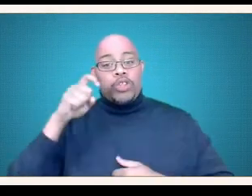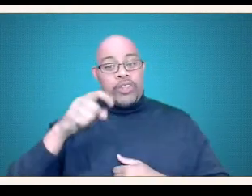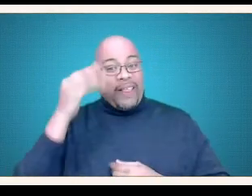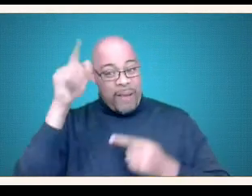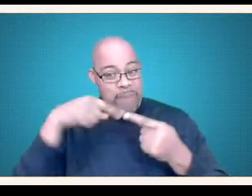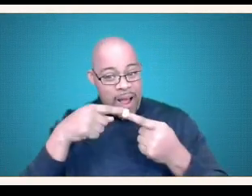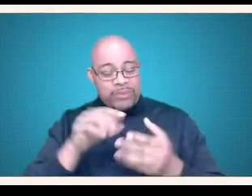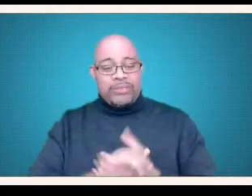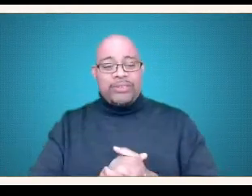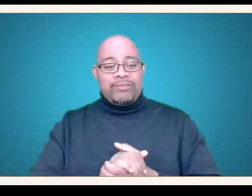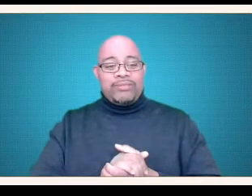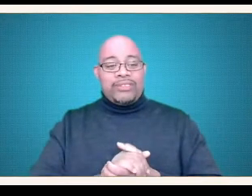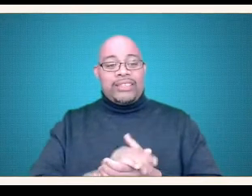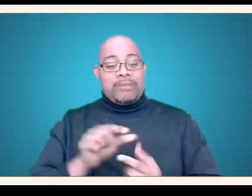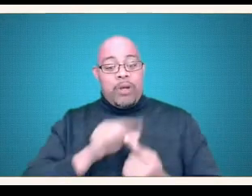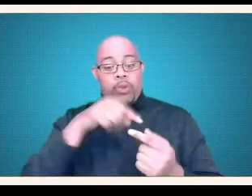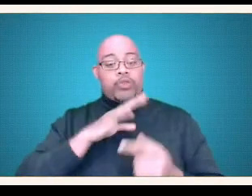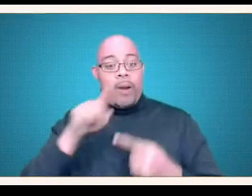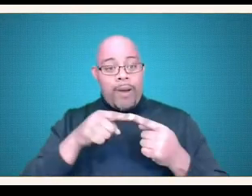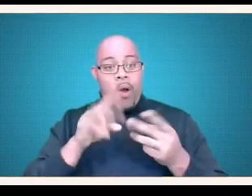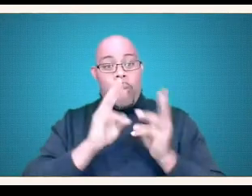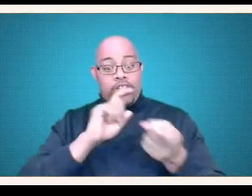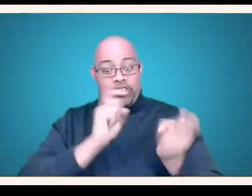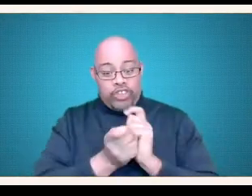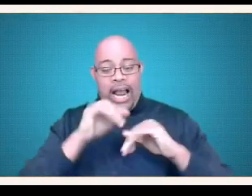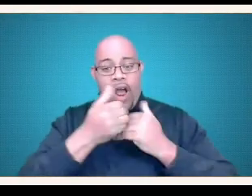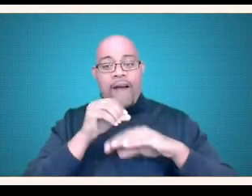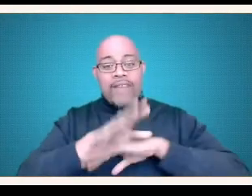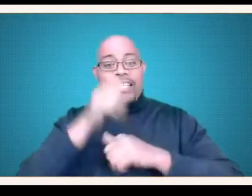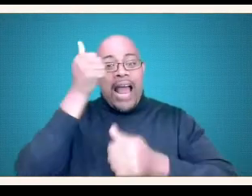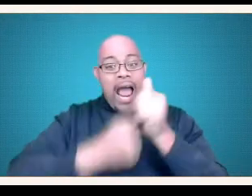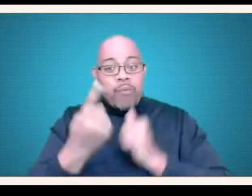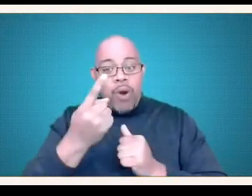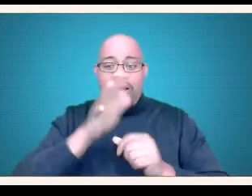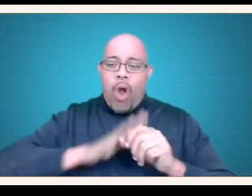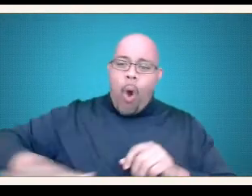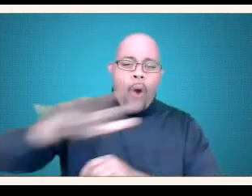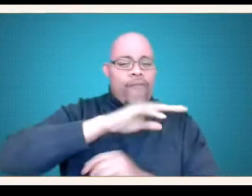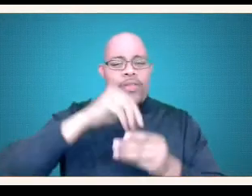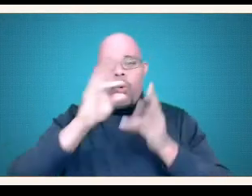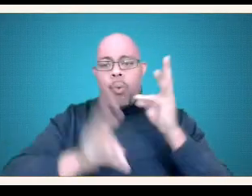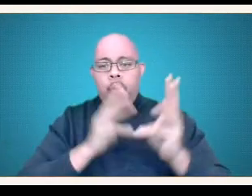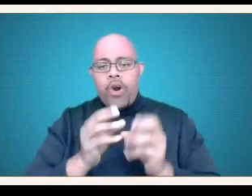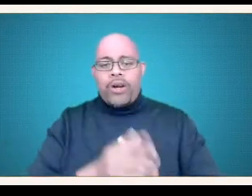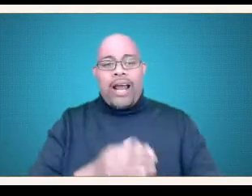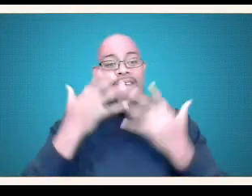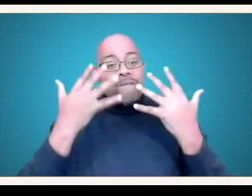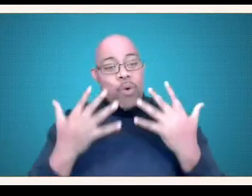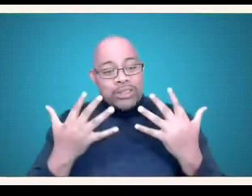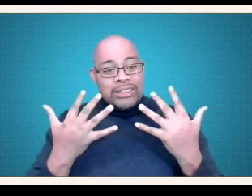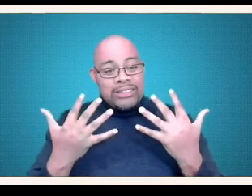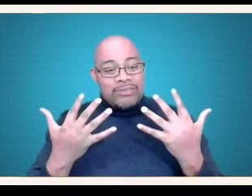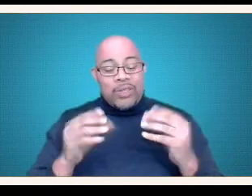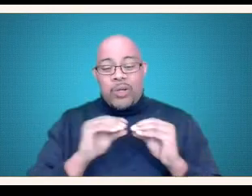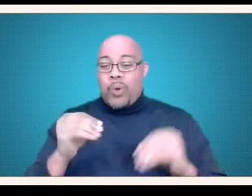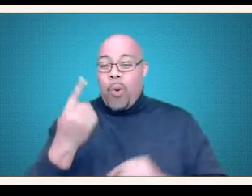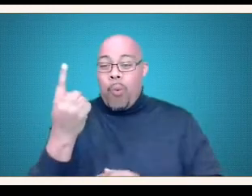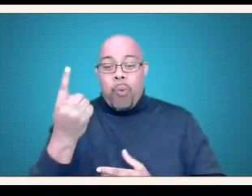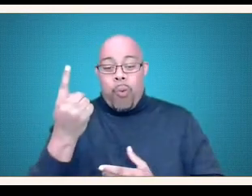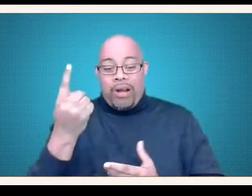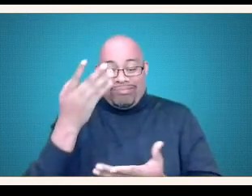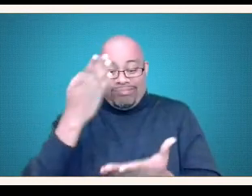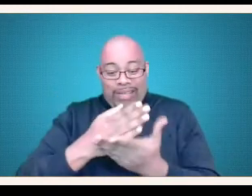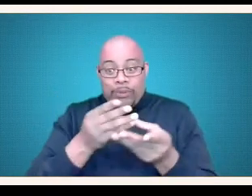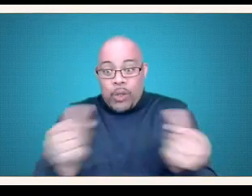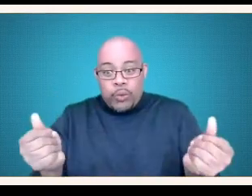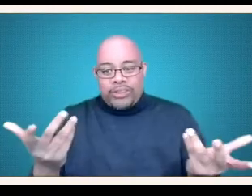Unfortunately, these are things that we should be thinking about, especially when we talk about climate change and how it affects everybody everywhere in the world. And unfortunately, there is